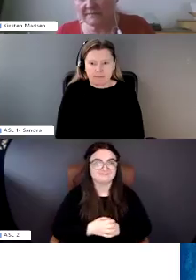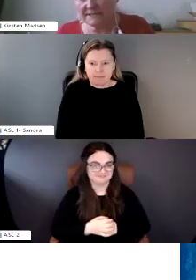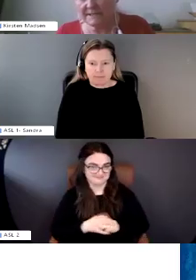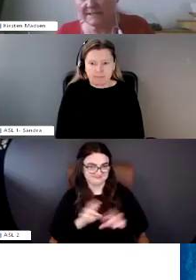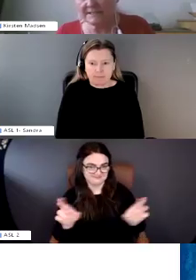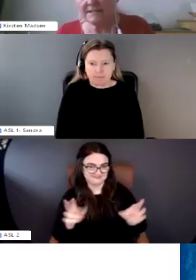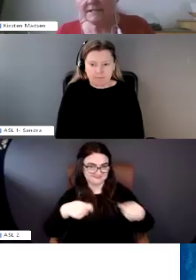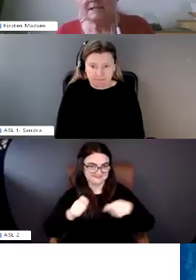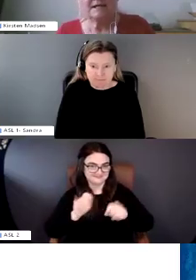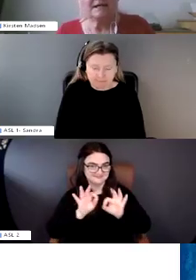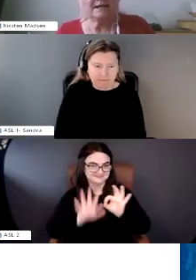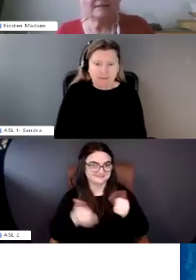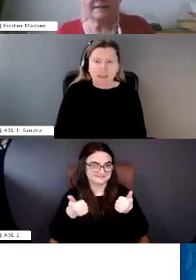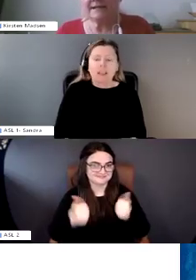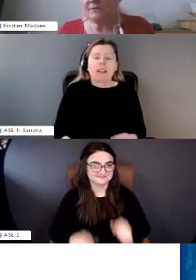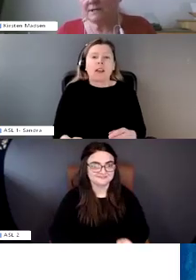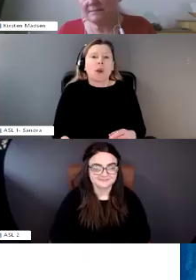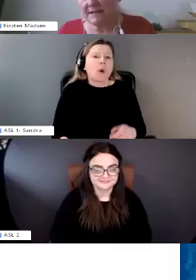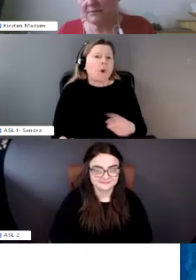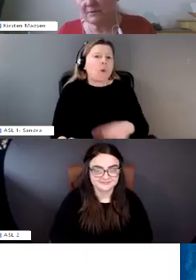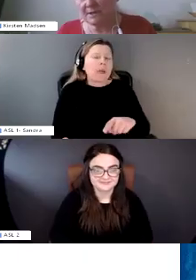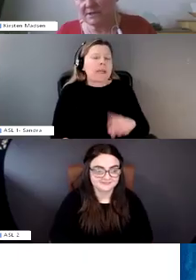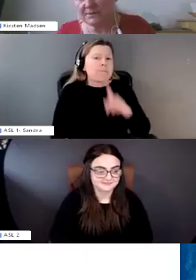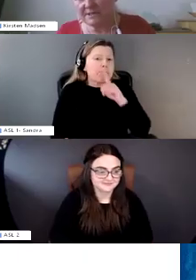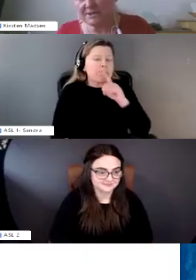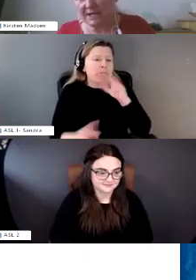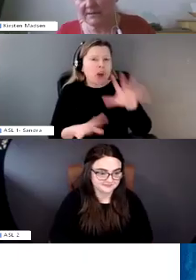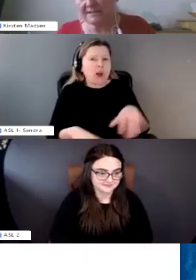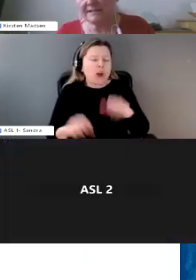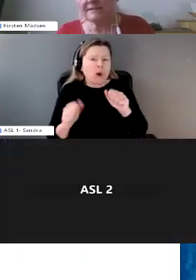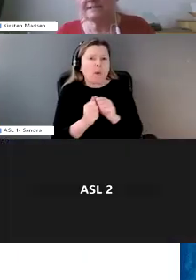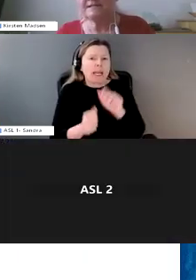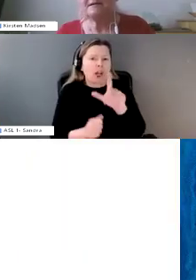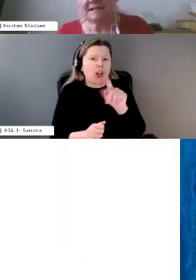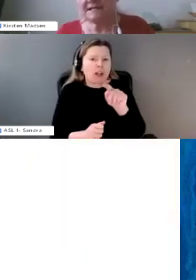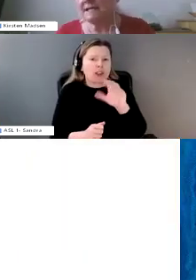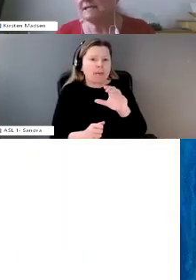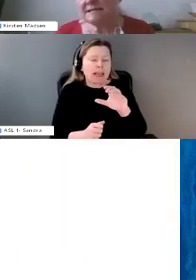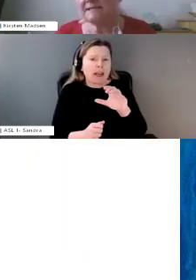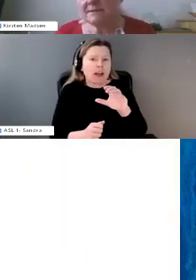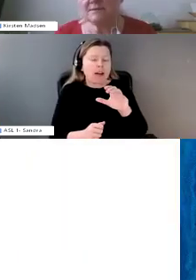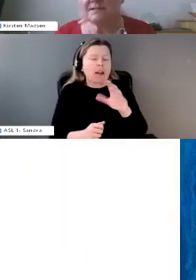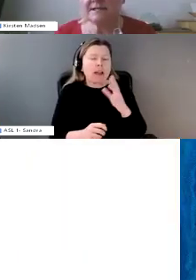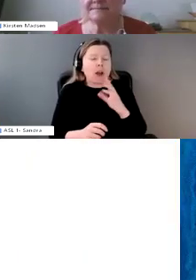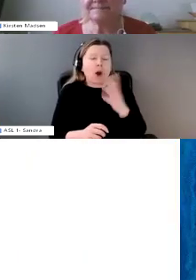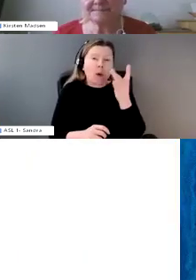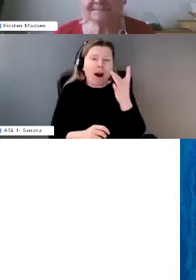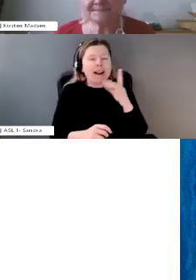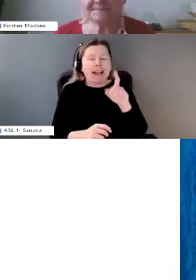care facilities. And that was a matter with regard to research ethics clearance, but it can easily be used